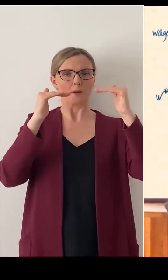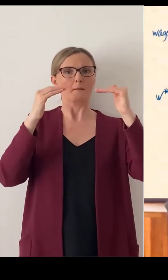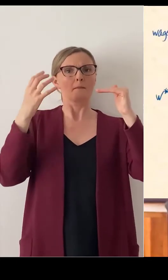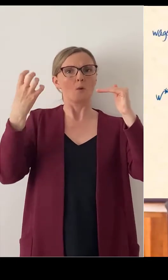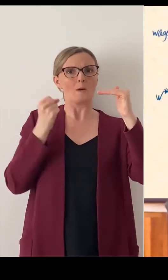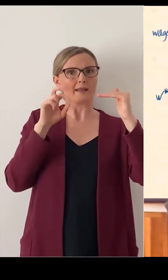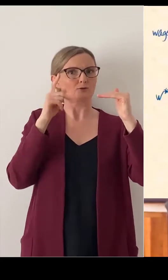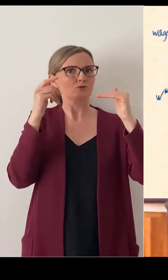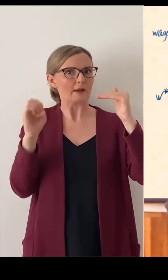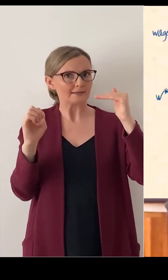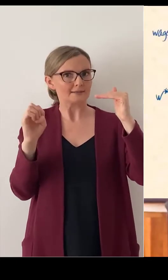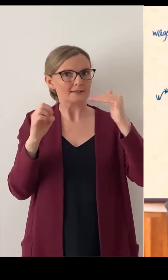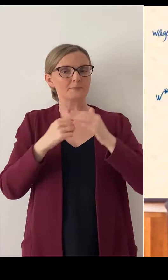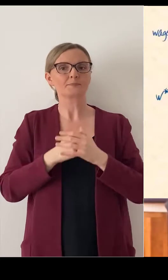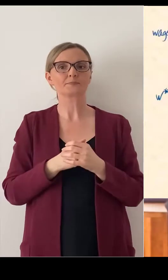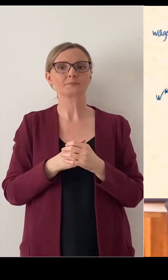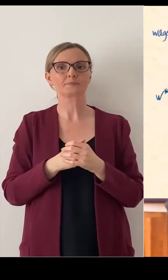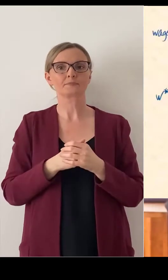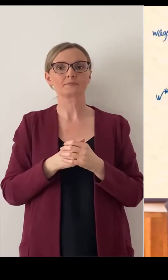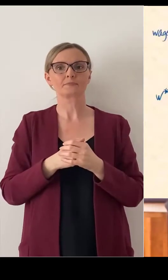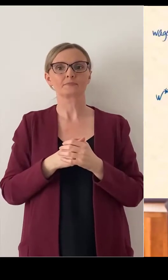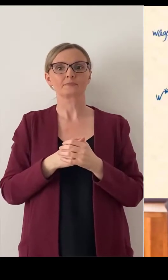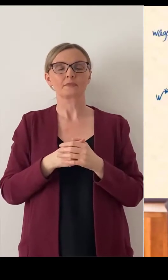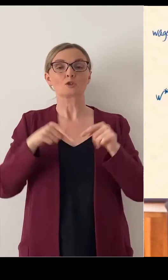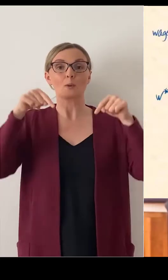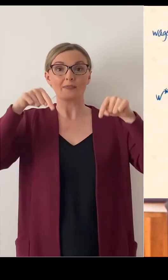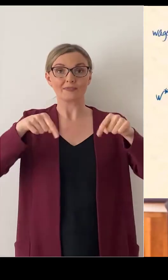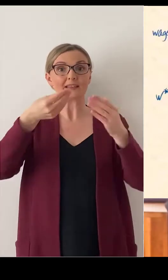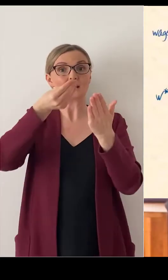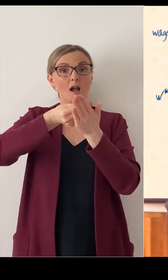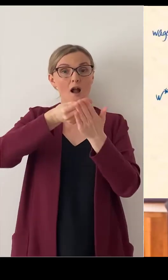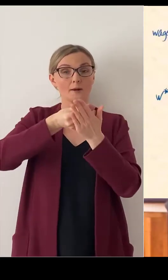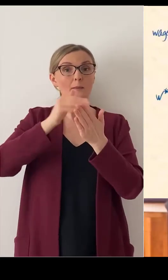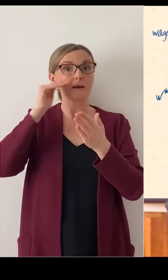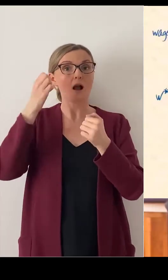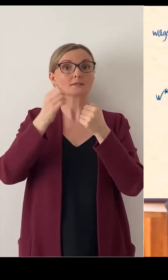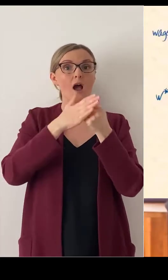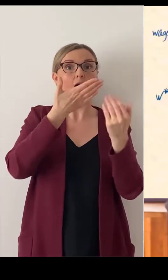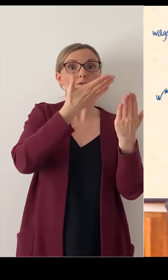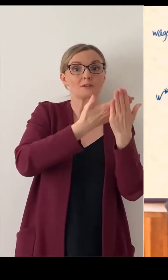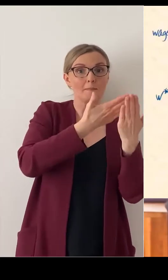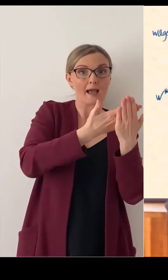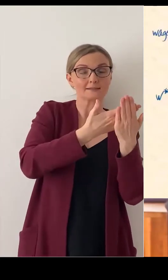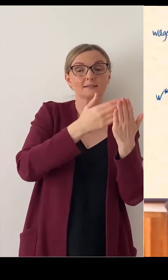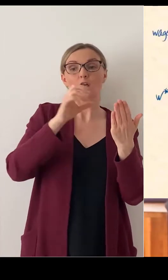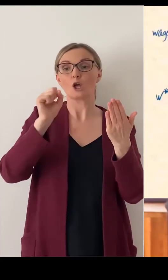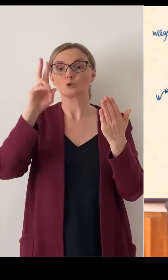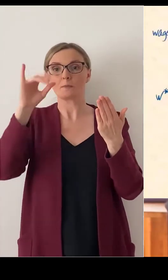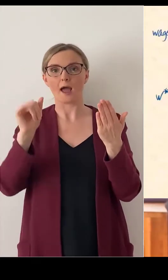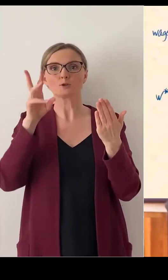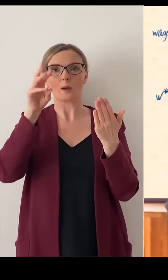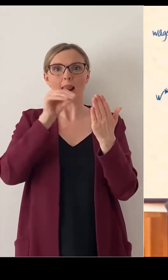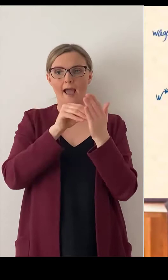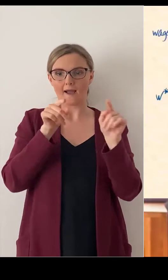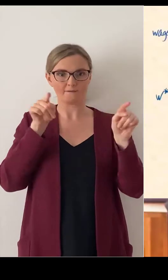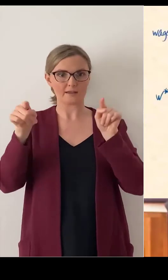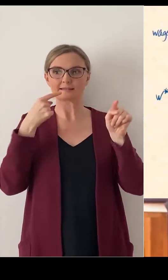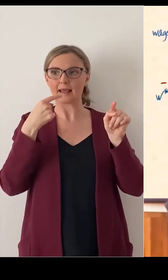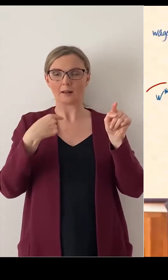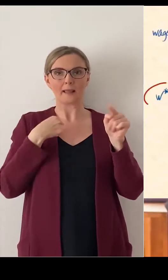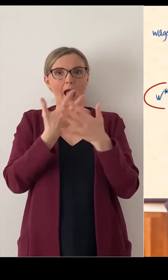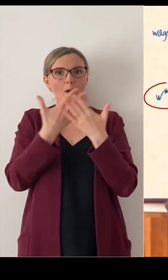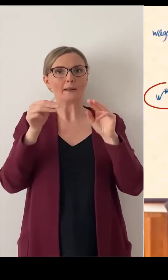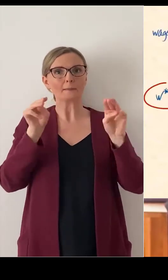In this economy, given this demand and supply, there will be this many people who are employed. So